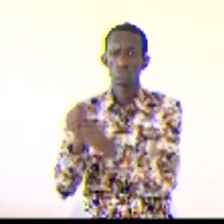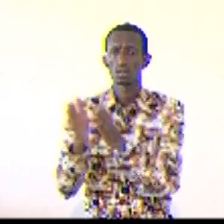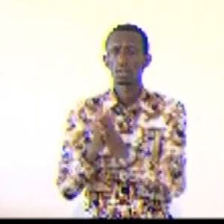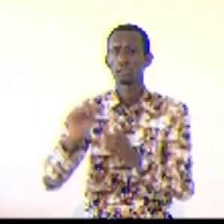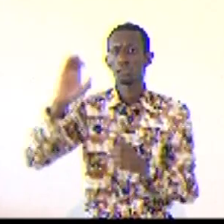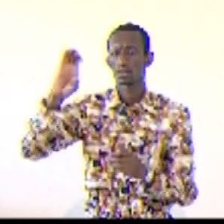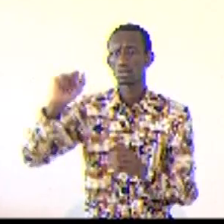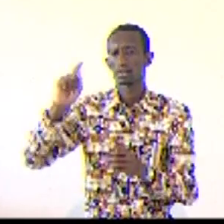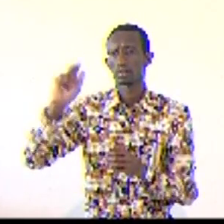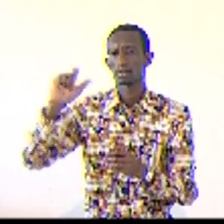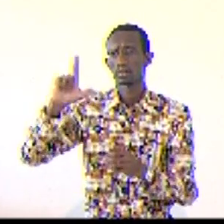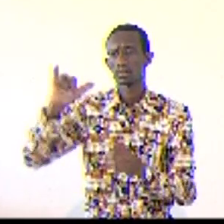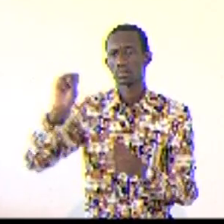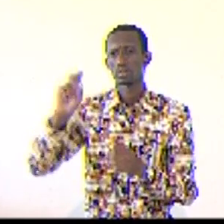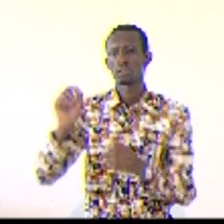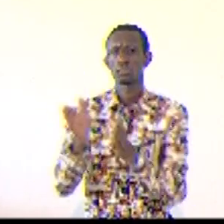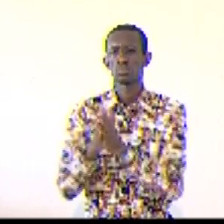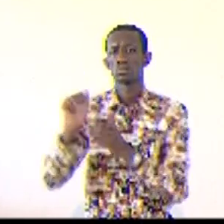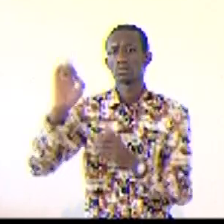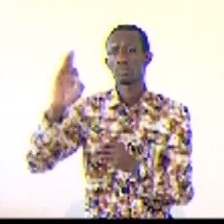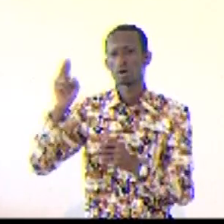getting expired, there are some